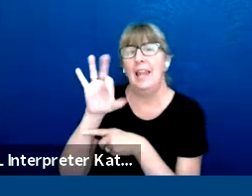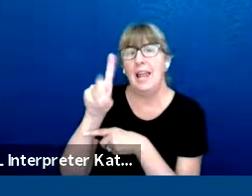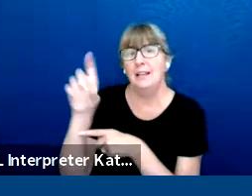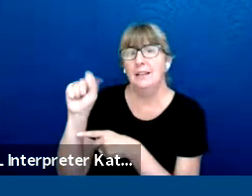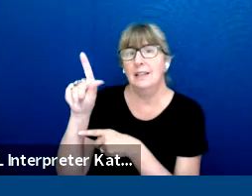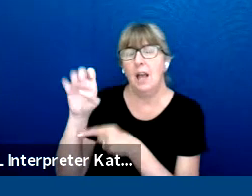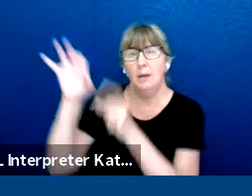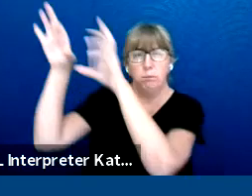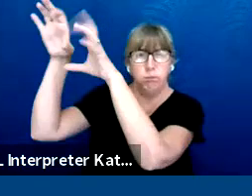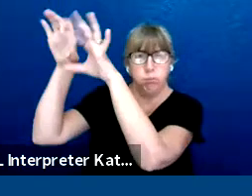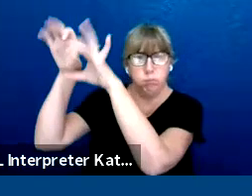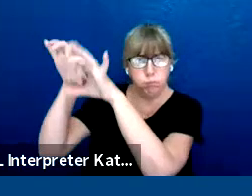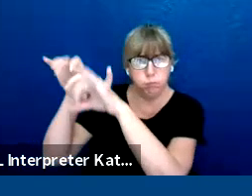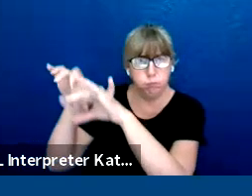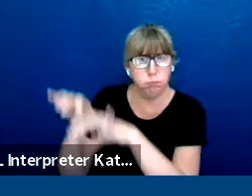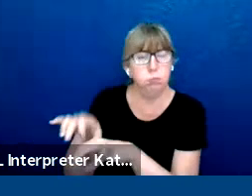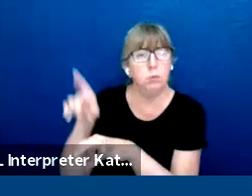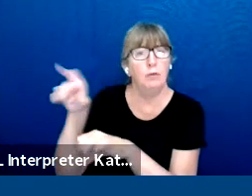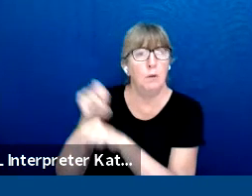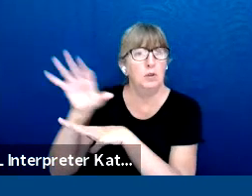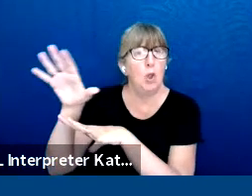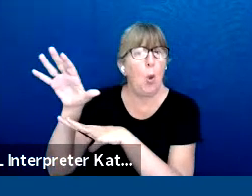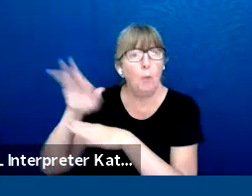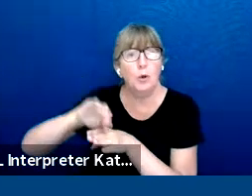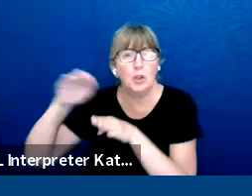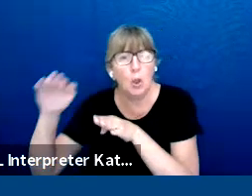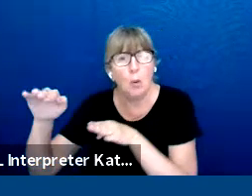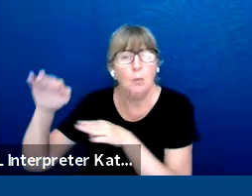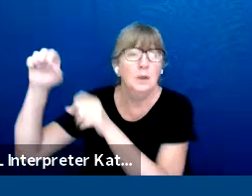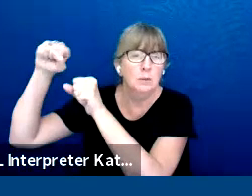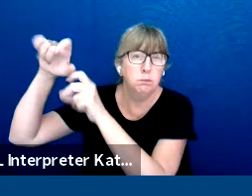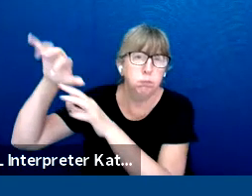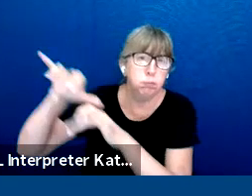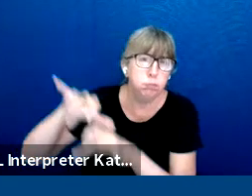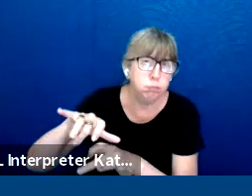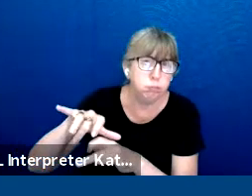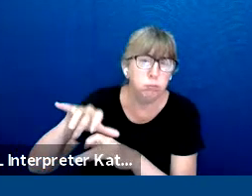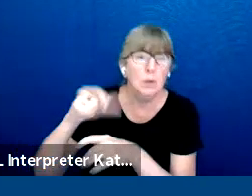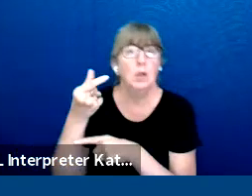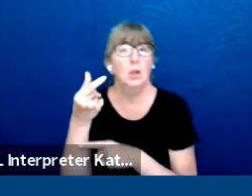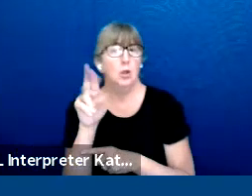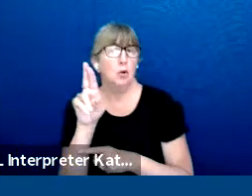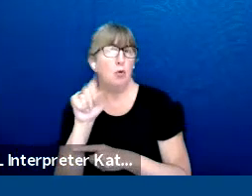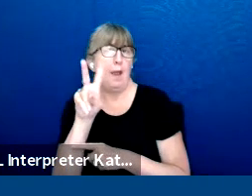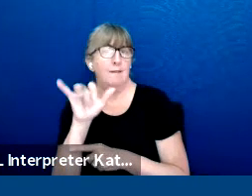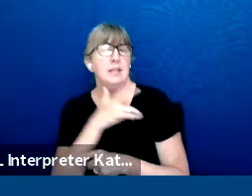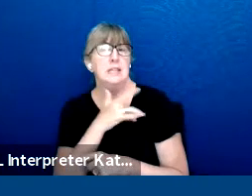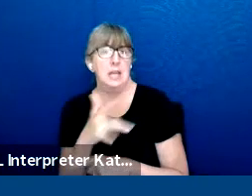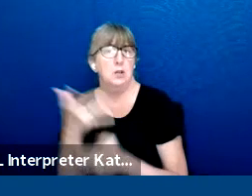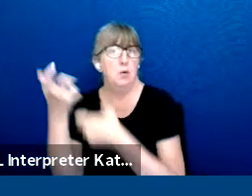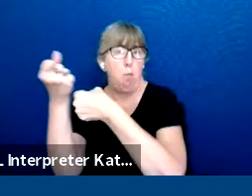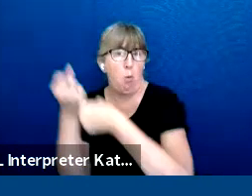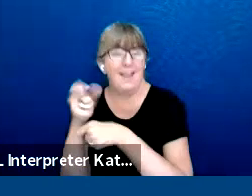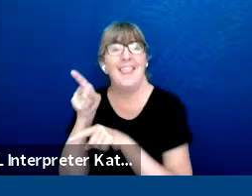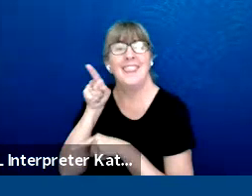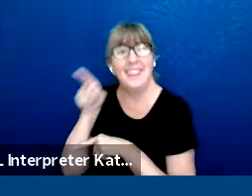because it's falling off the slope. The slope can't handle it, and it's pulled down by gravity. And so that is not covered